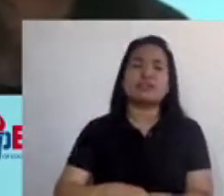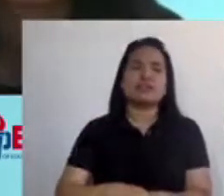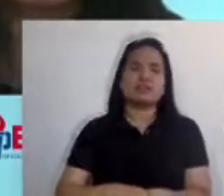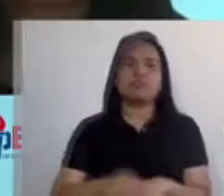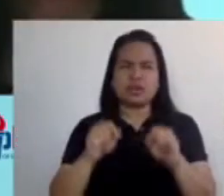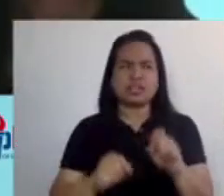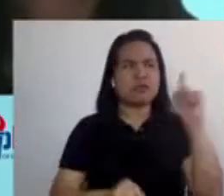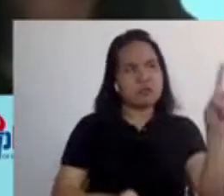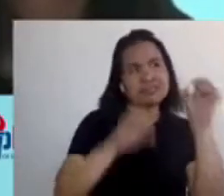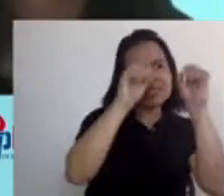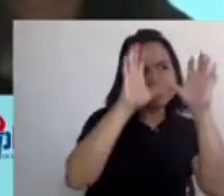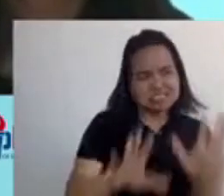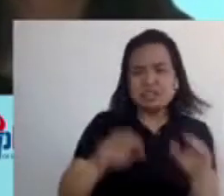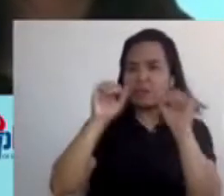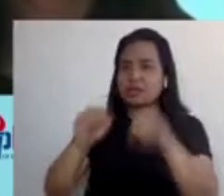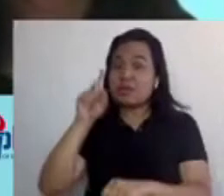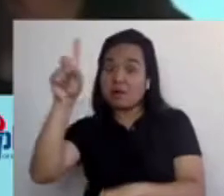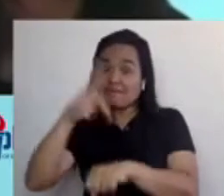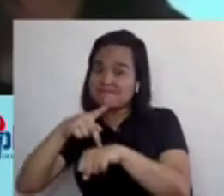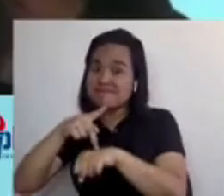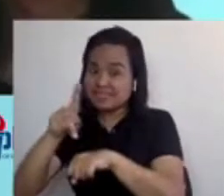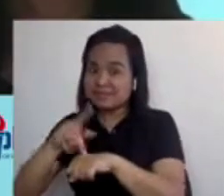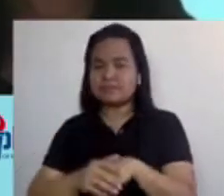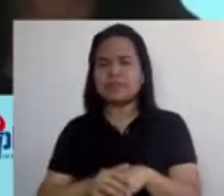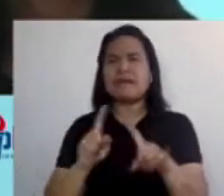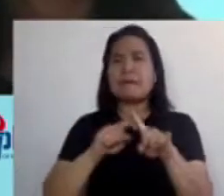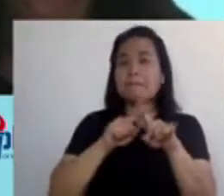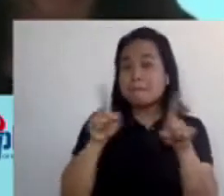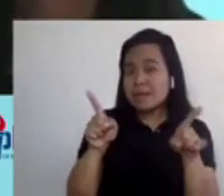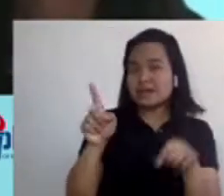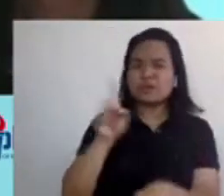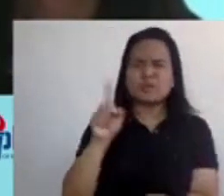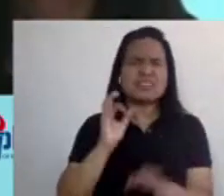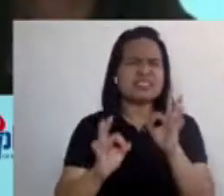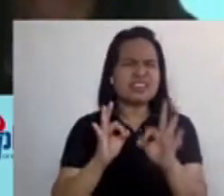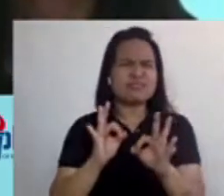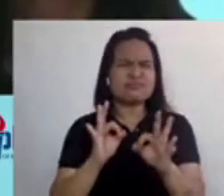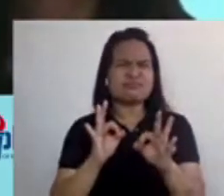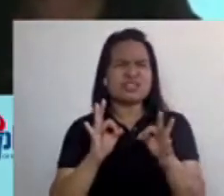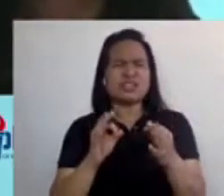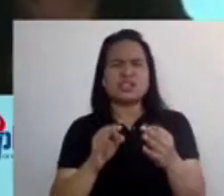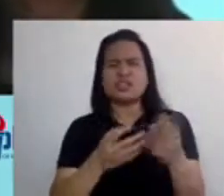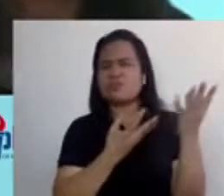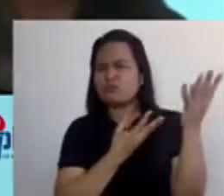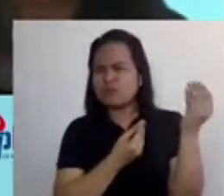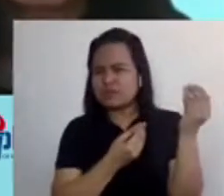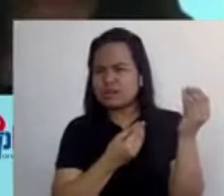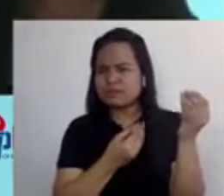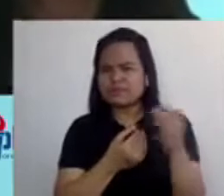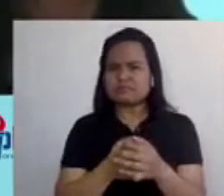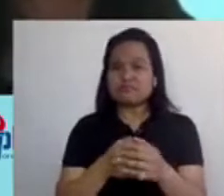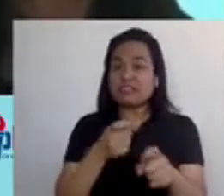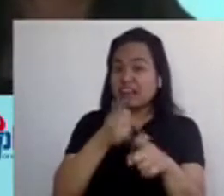that can be allowed. But what if the documented feedback came from only 1 person or 1 stakeholder?